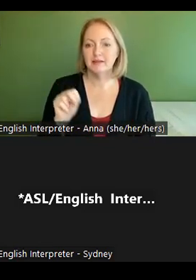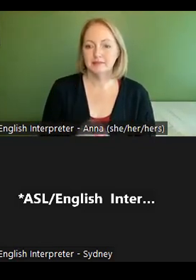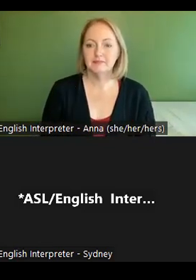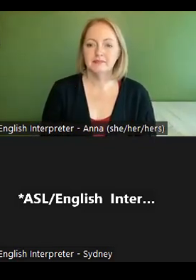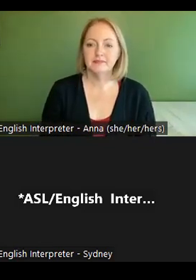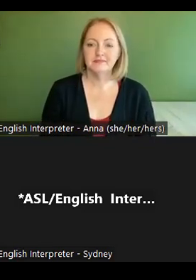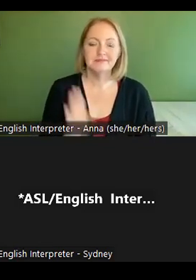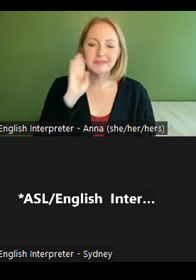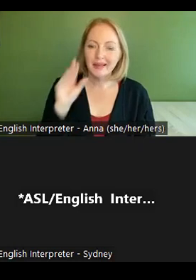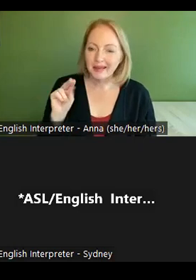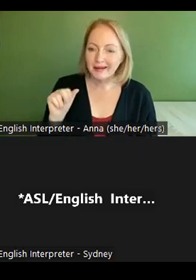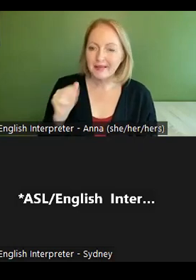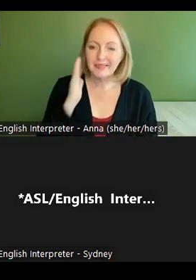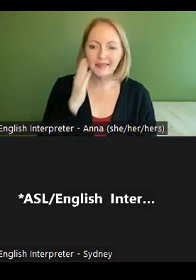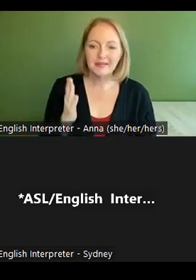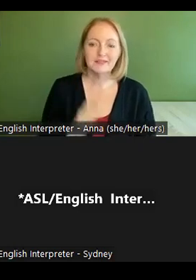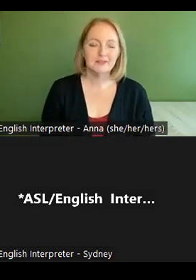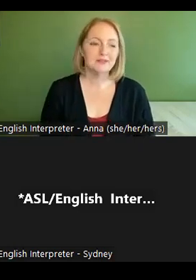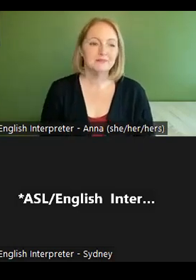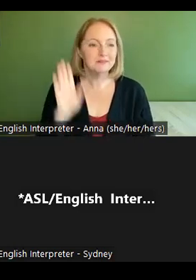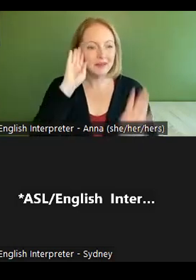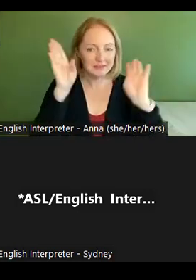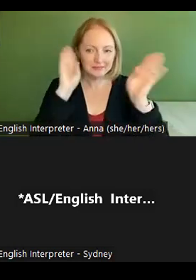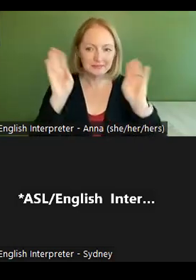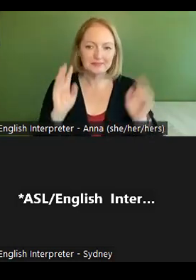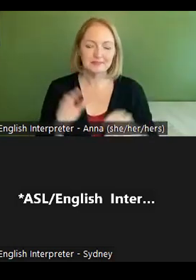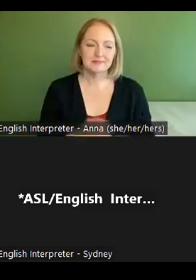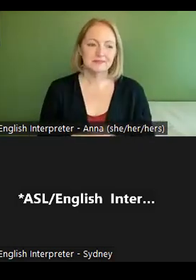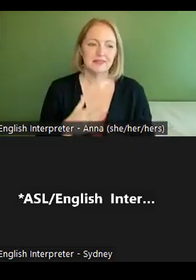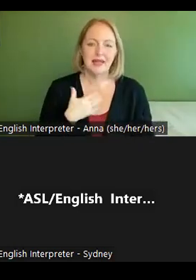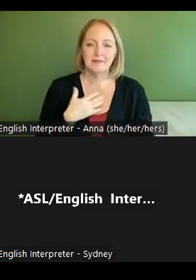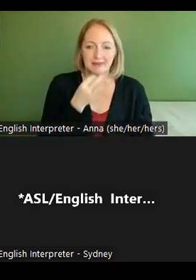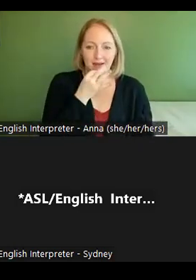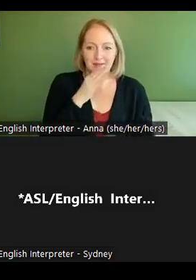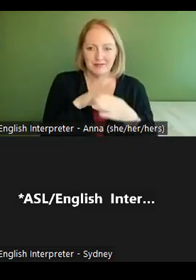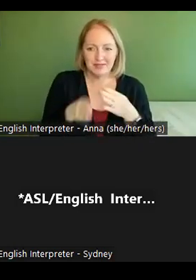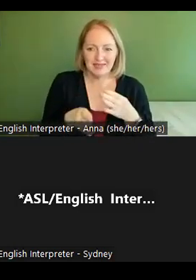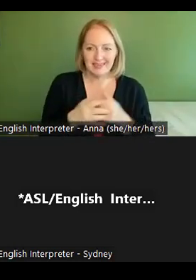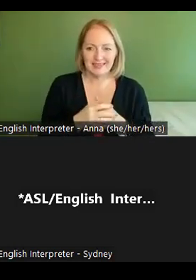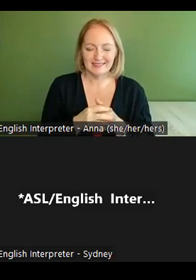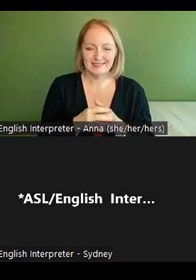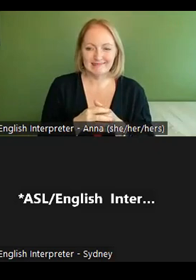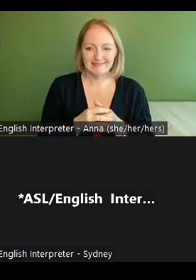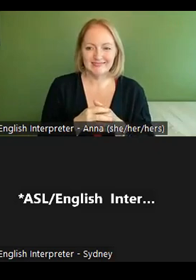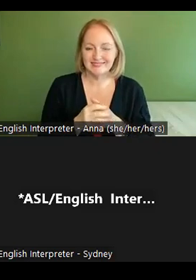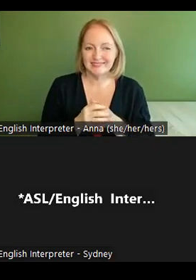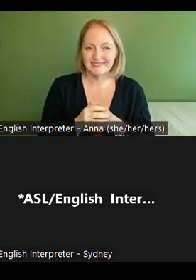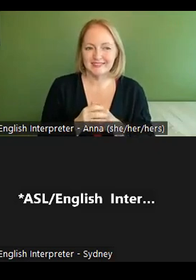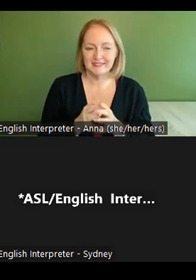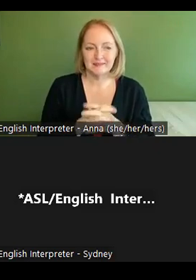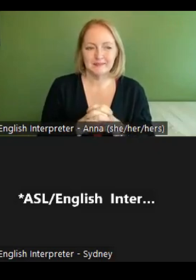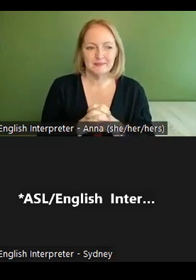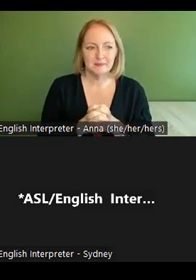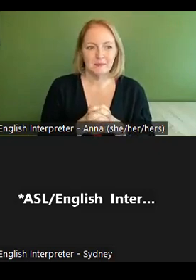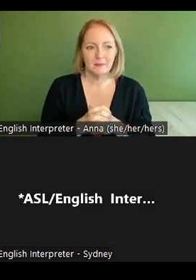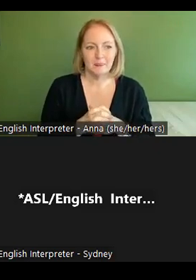Hi, Anna. Thank you. And hi, everyone. Happy almost weekend to everybody. So